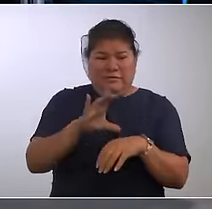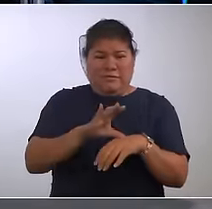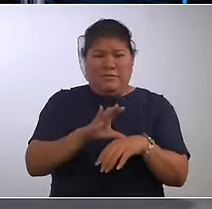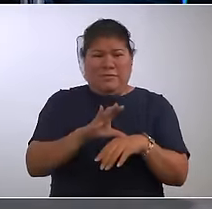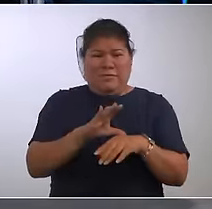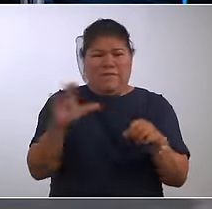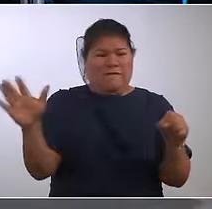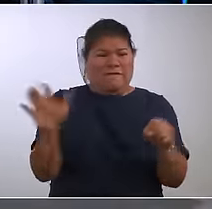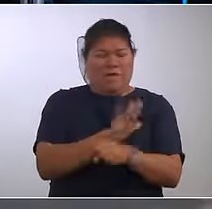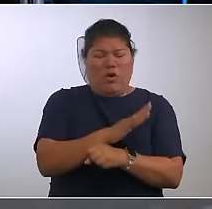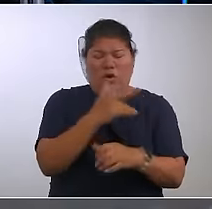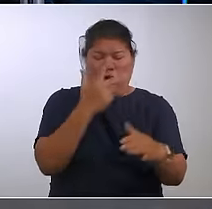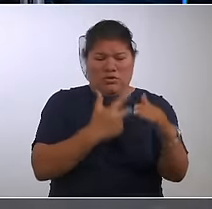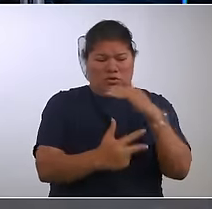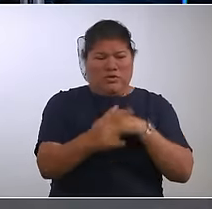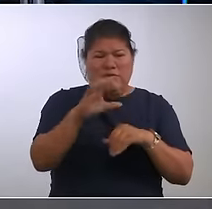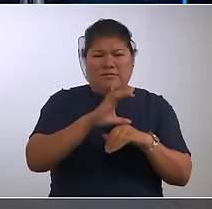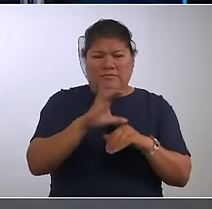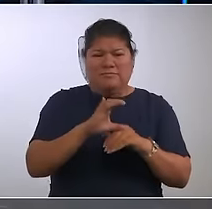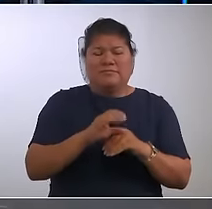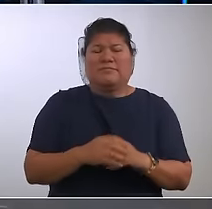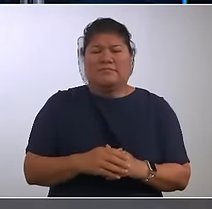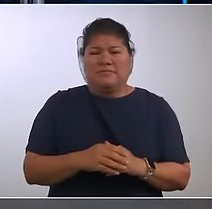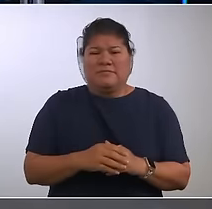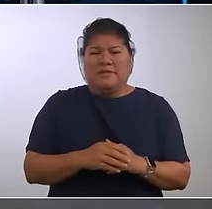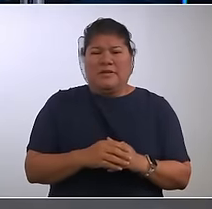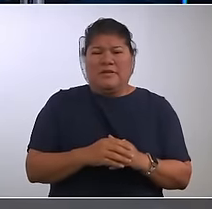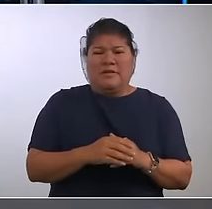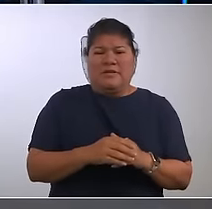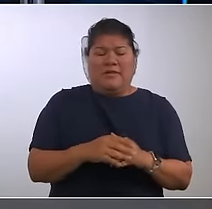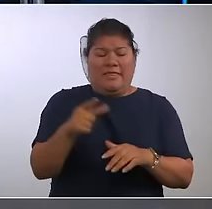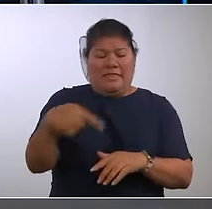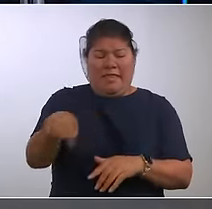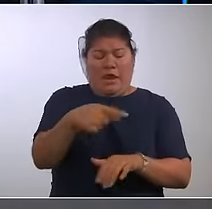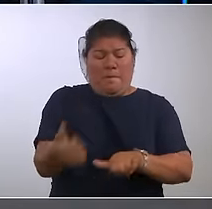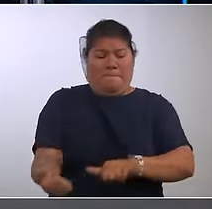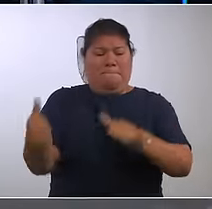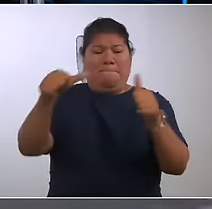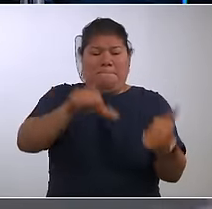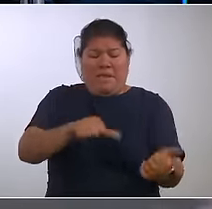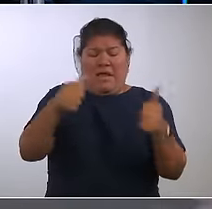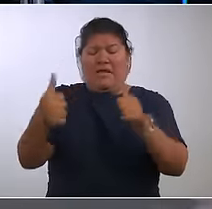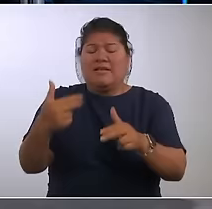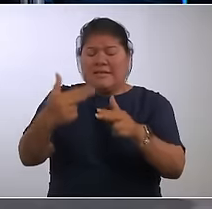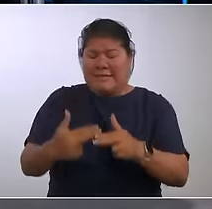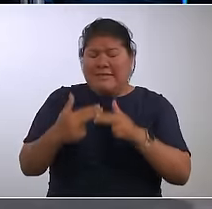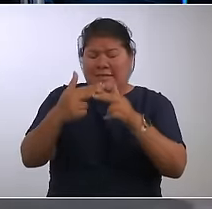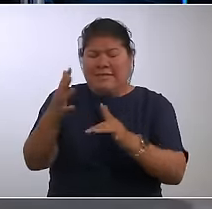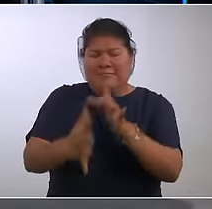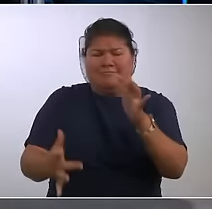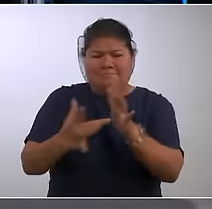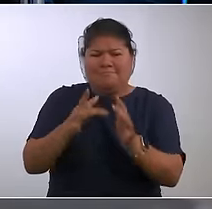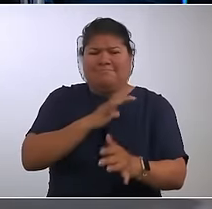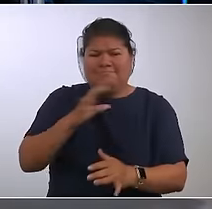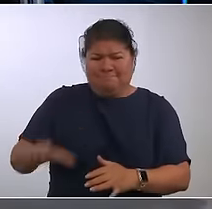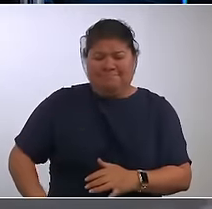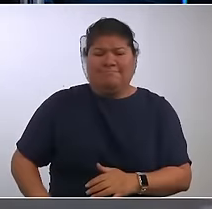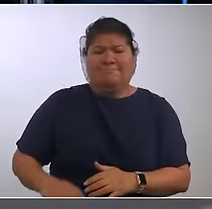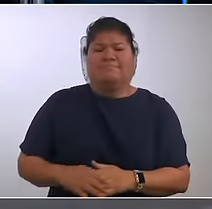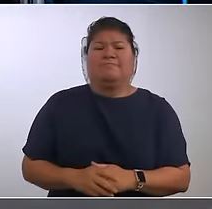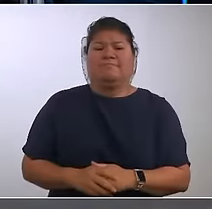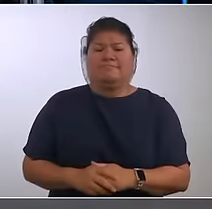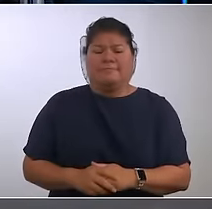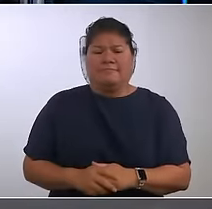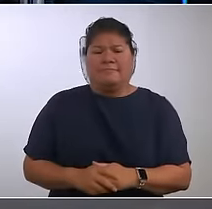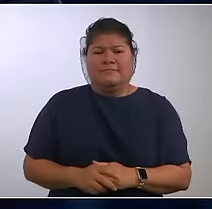iglesias enteras trinitarias, entire Trinitarian churches, están siendo bautizadas en el nombre del Señor. They're being baptized in